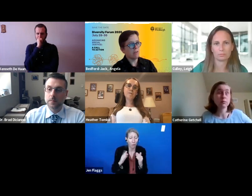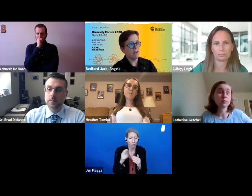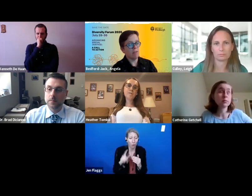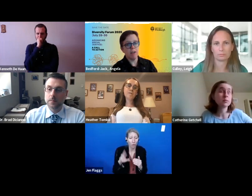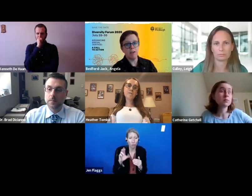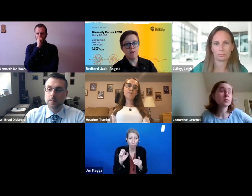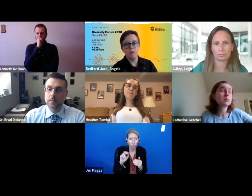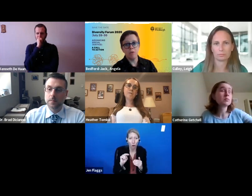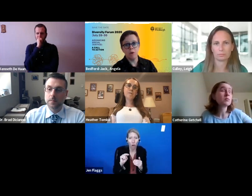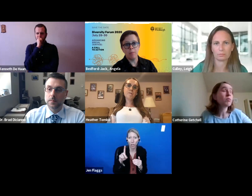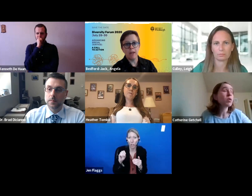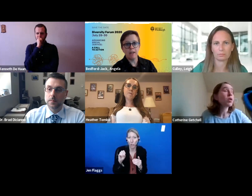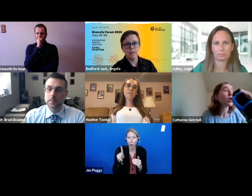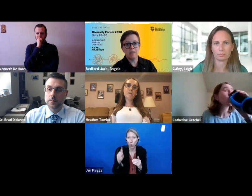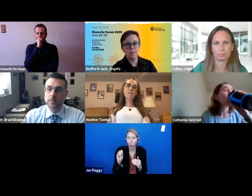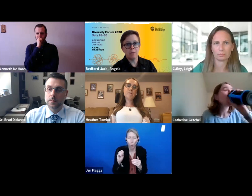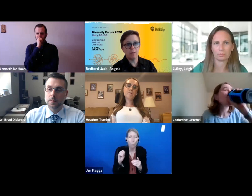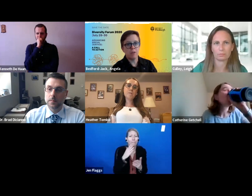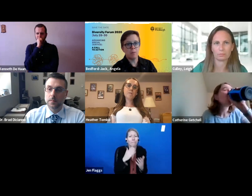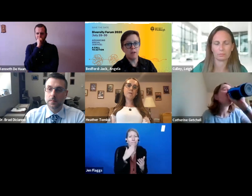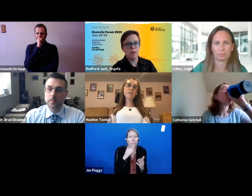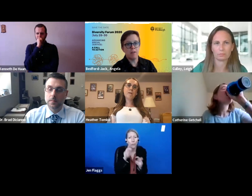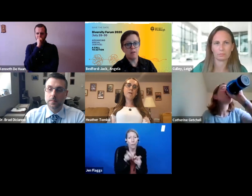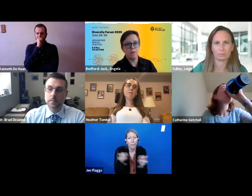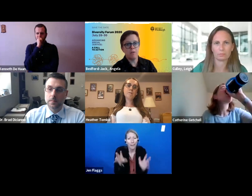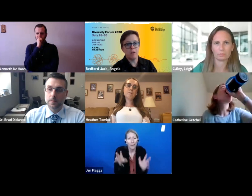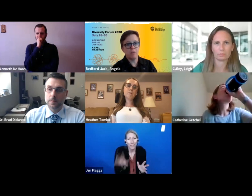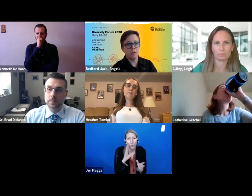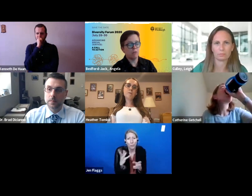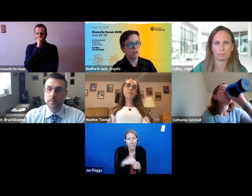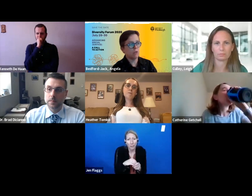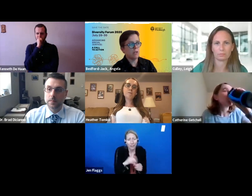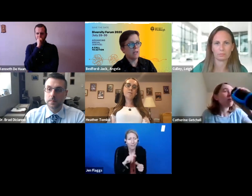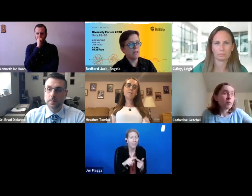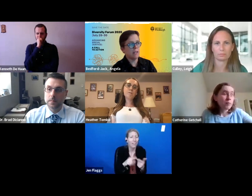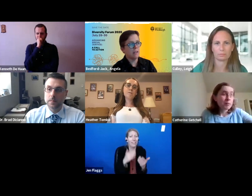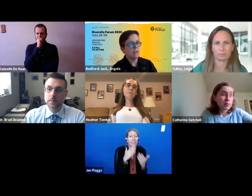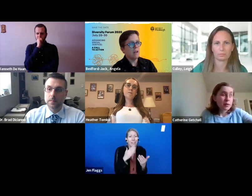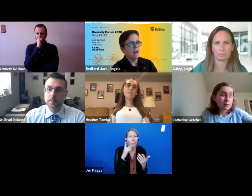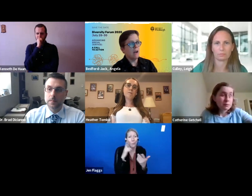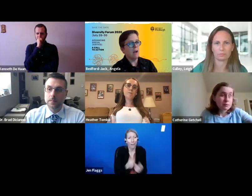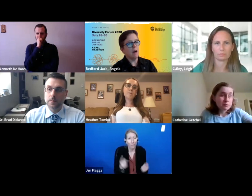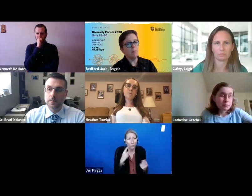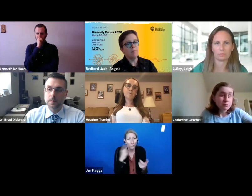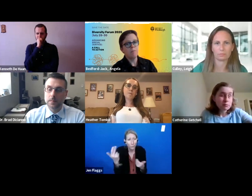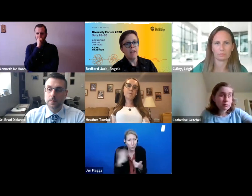I just want to say thank you to our panelists for participating. Thank you to everybody for joining.